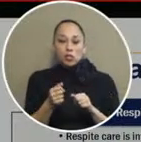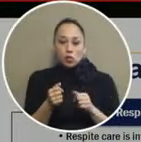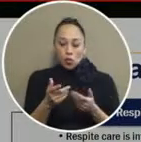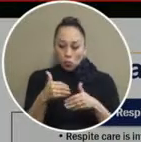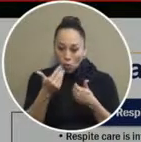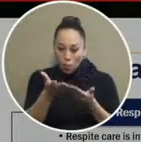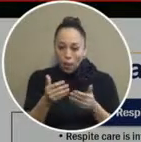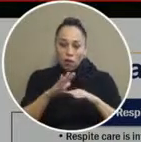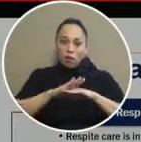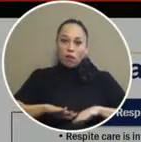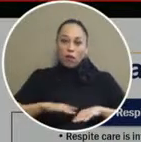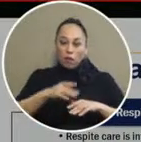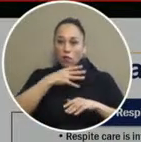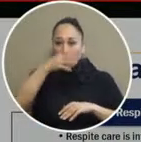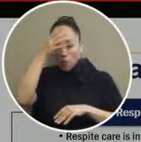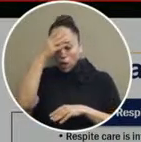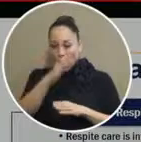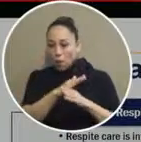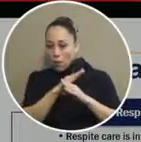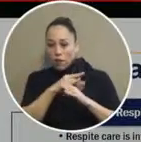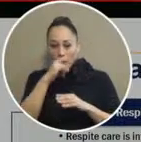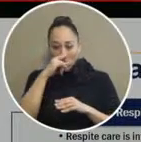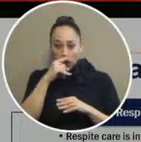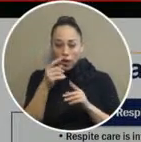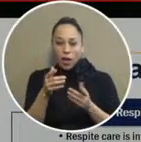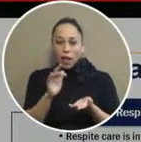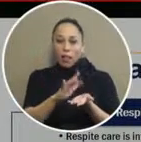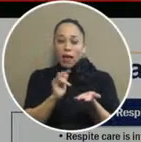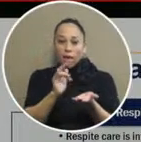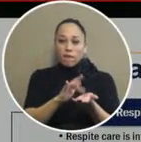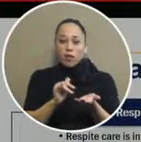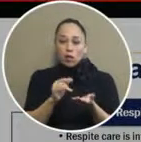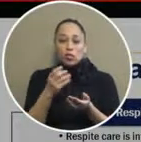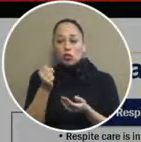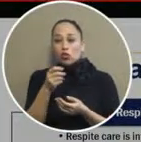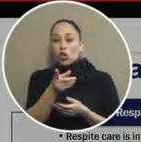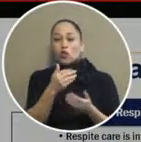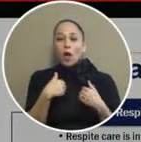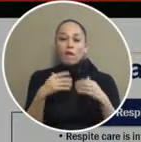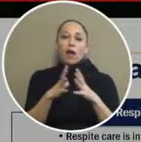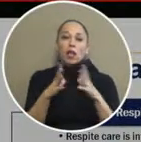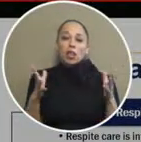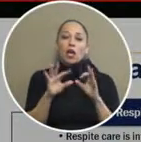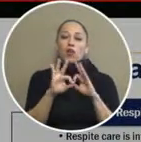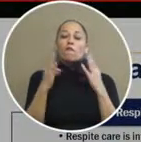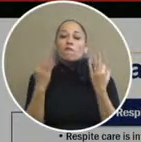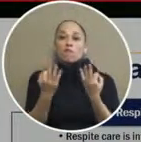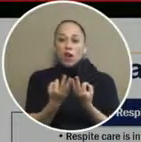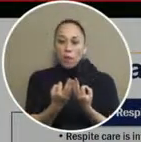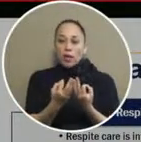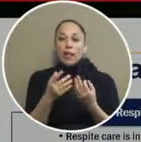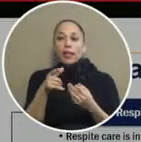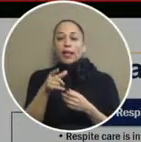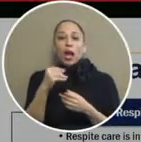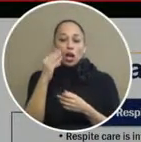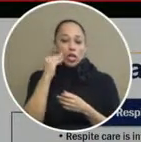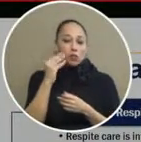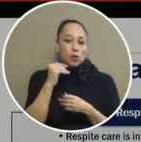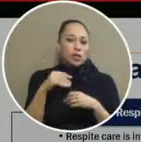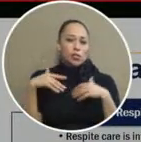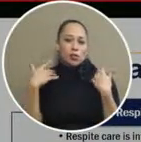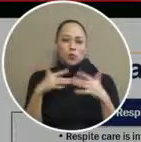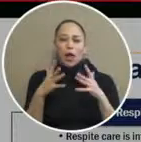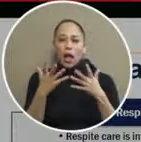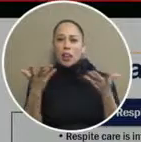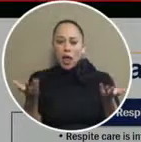parents and reduce the potential for child abuse during the shelter-in-place order. So you've got a lot of families who are experiencing a tremendous amount